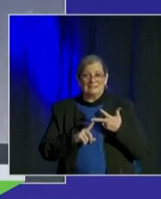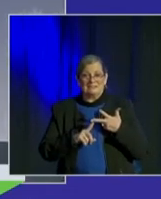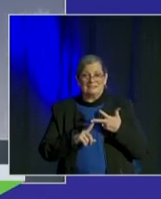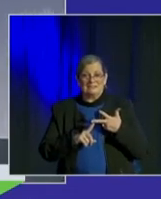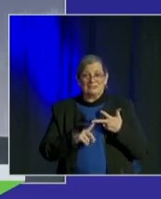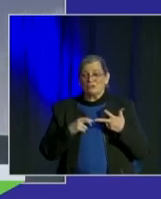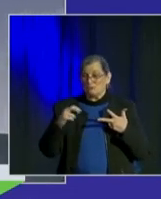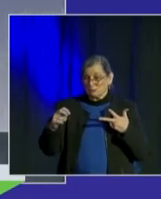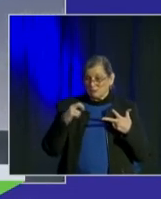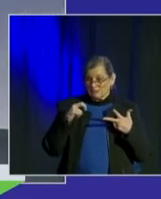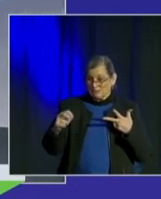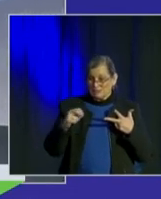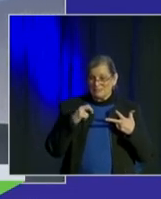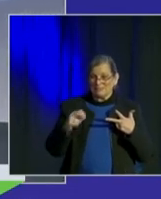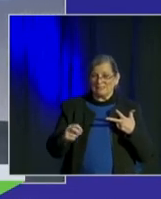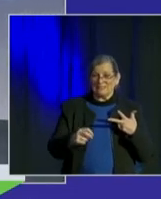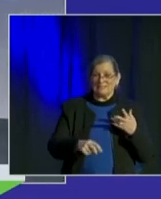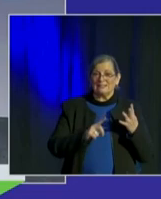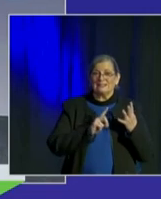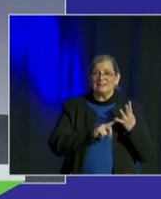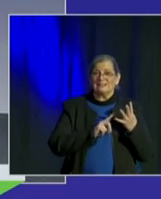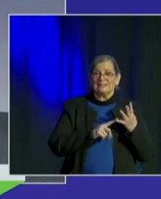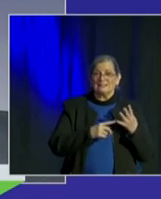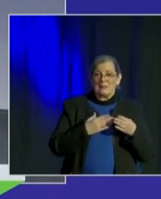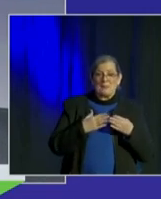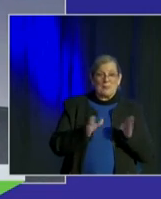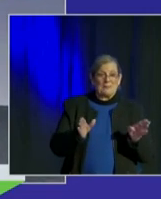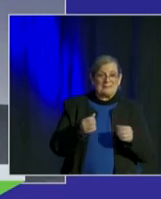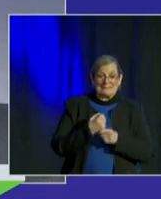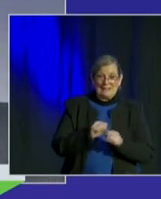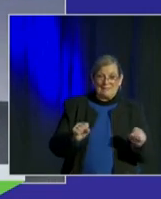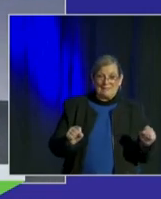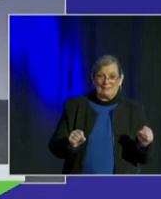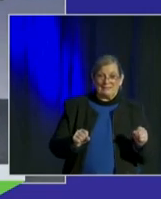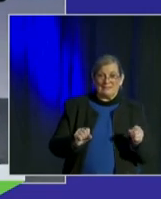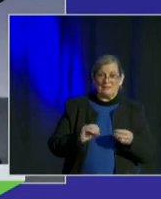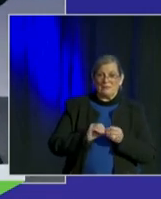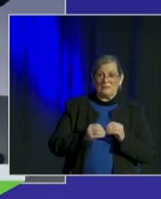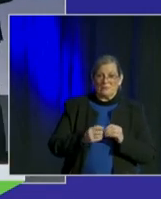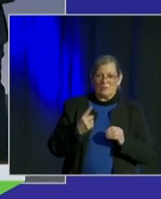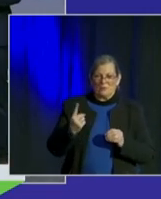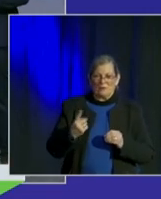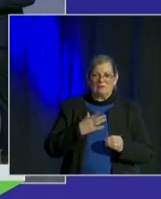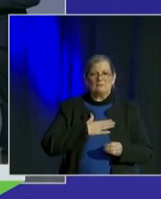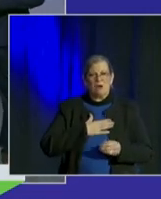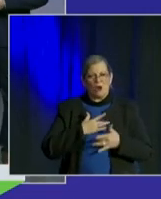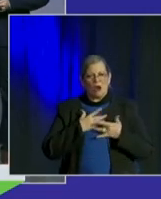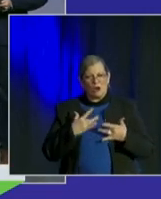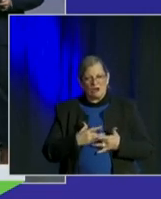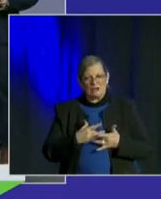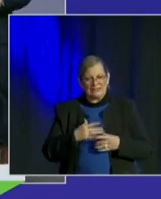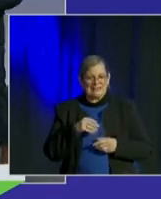transportation, public safety, and number one in my heart, internal services.